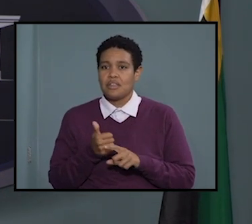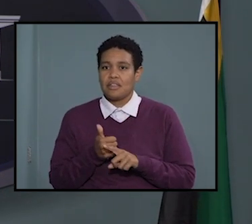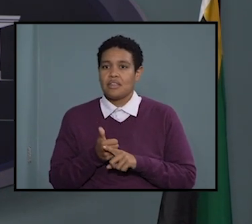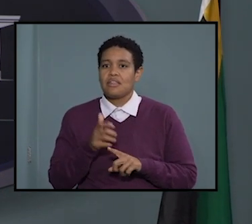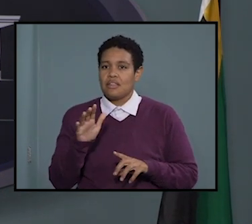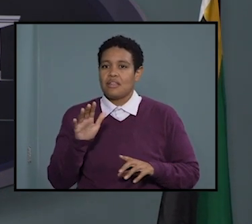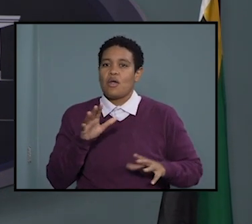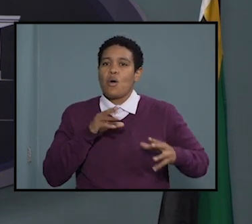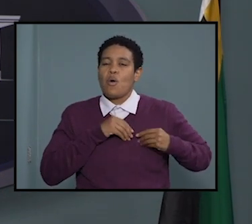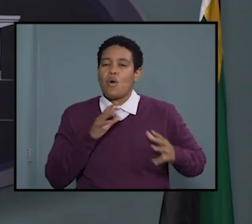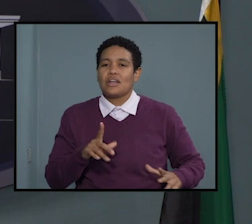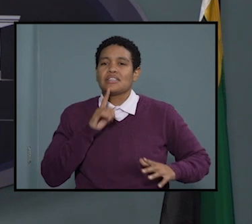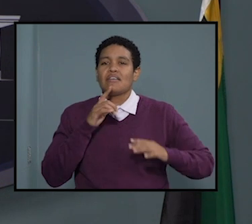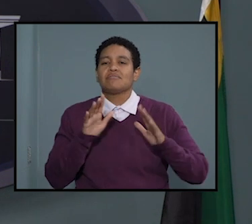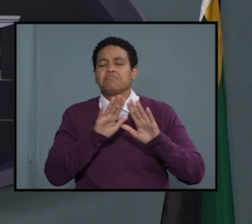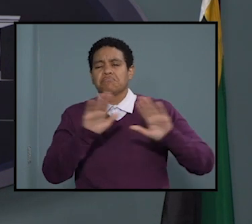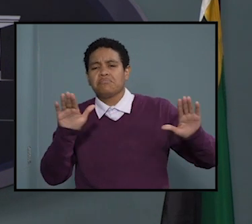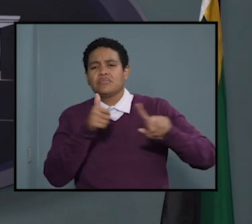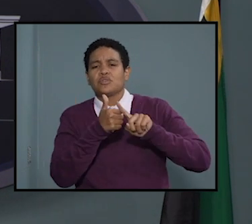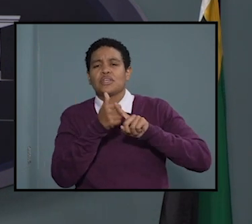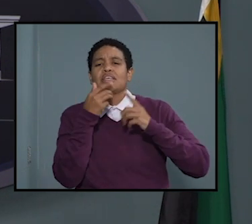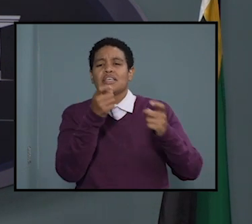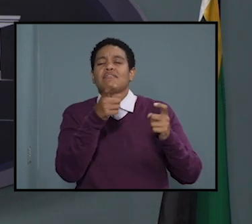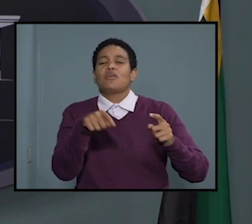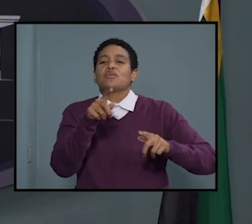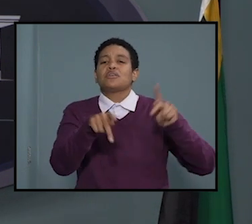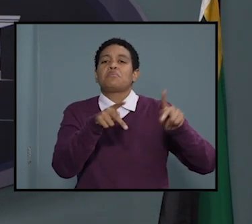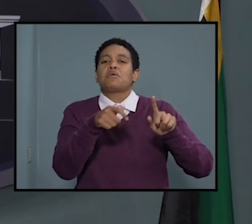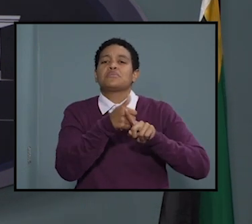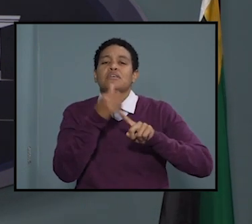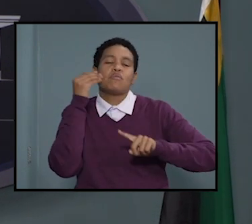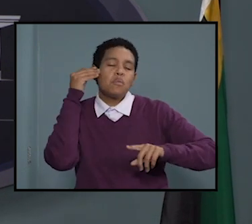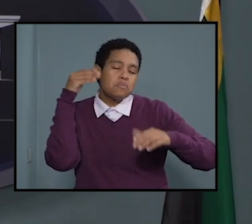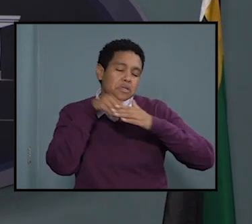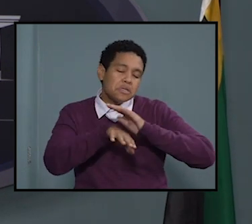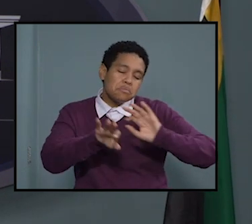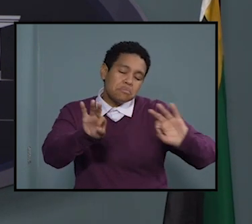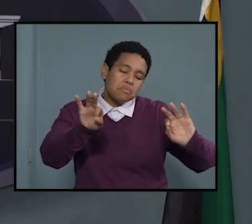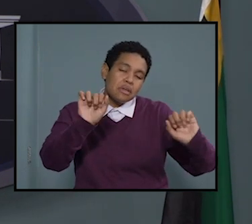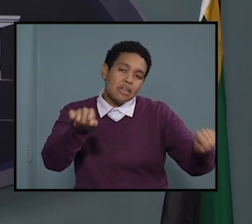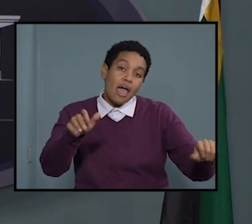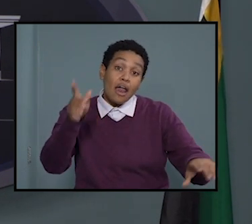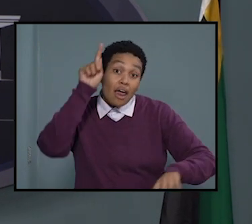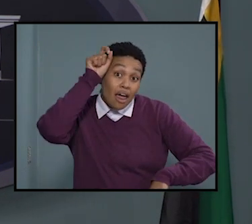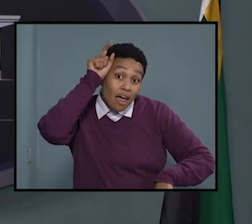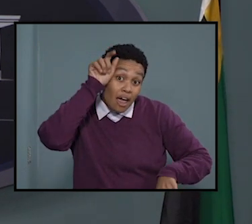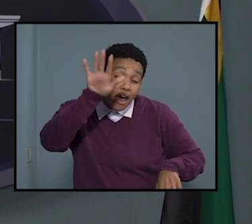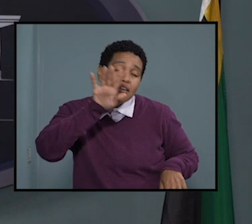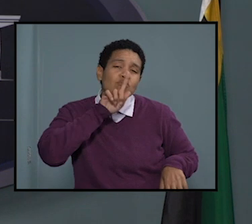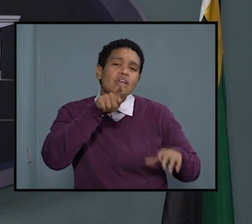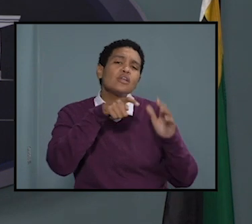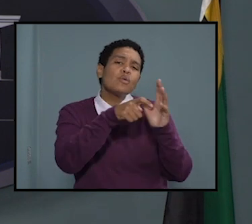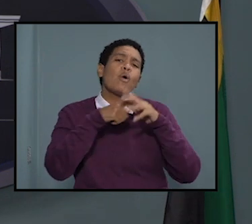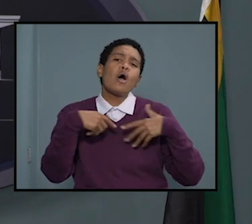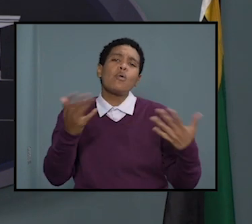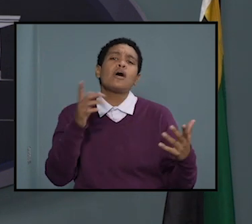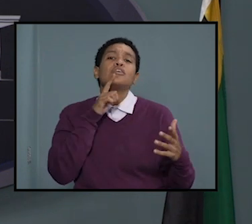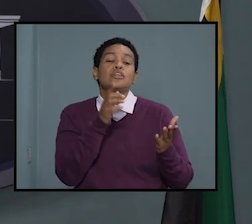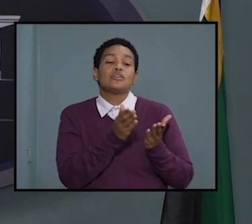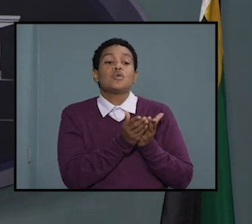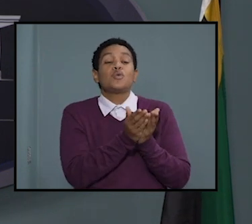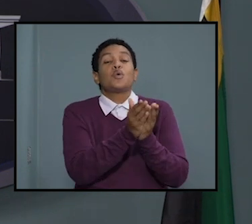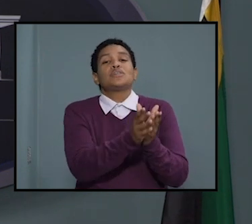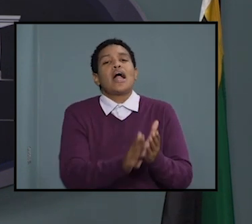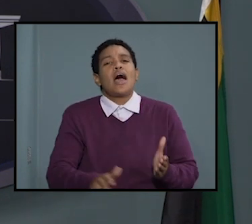of the line to bring those persons home. This does, however, require the cruise